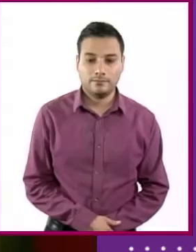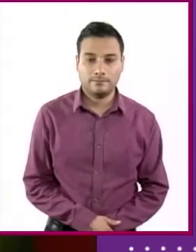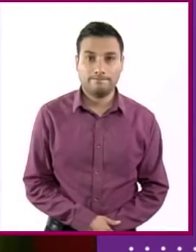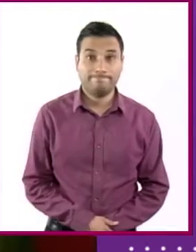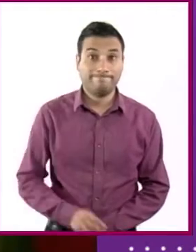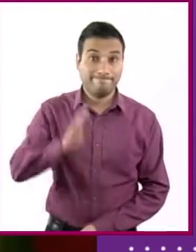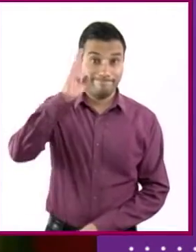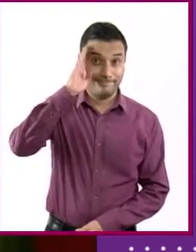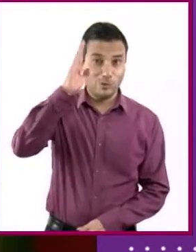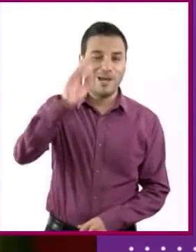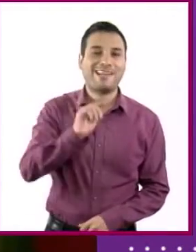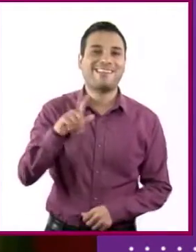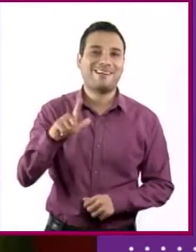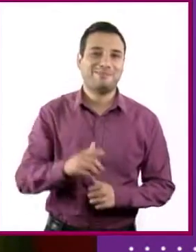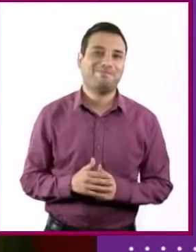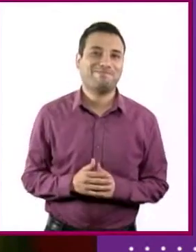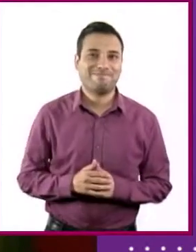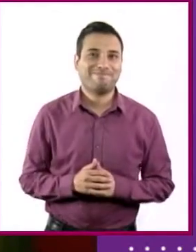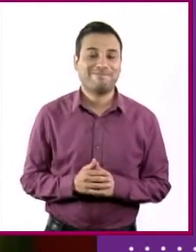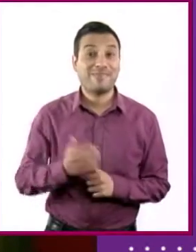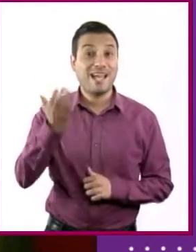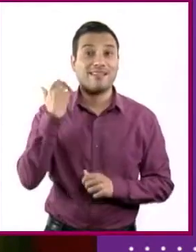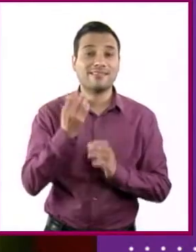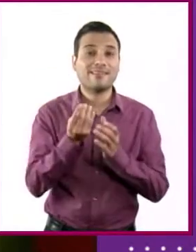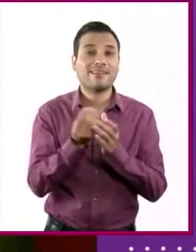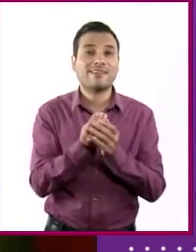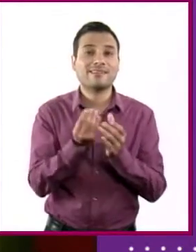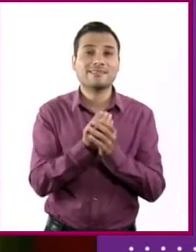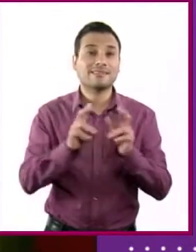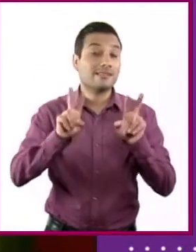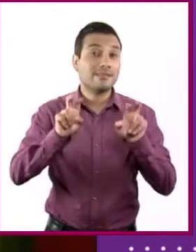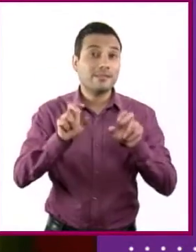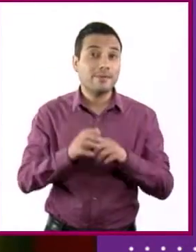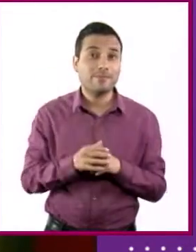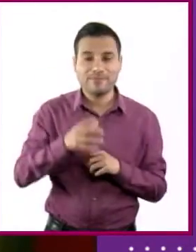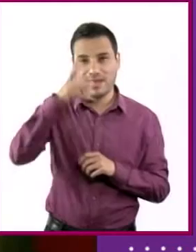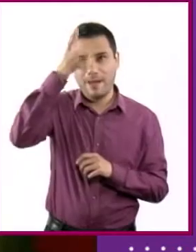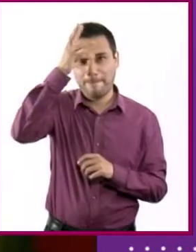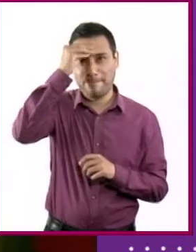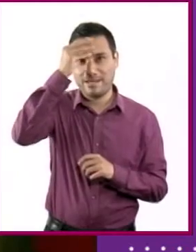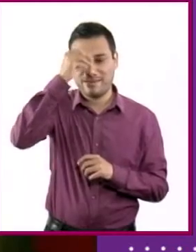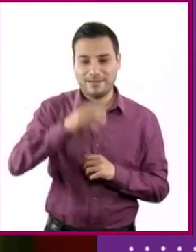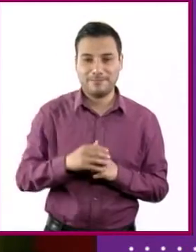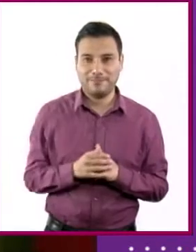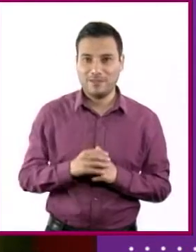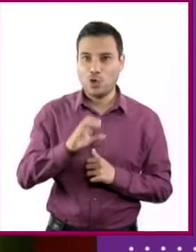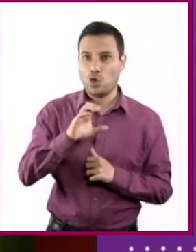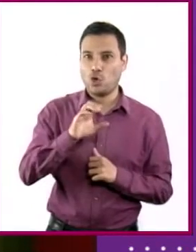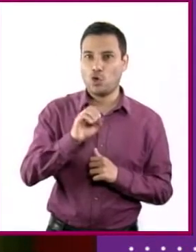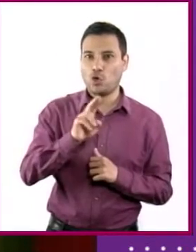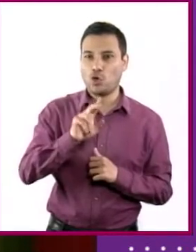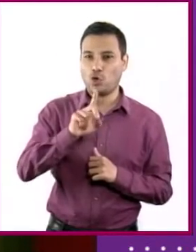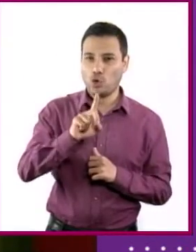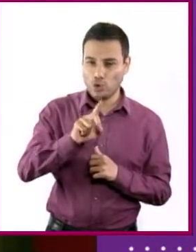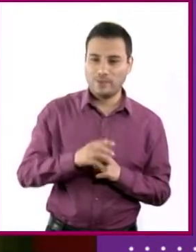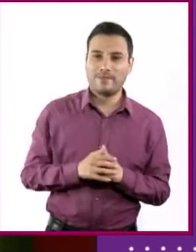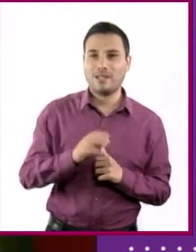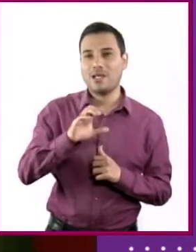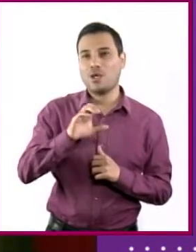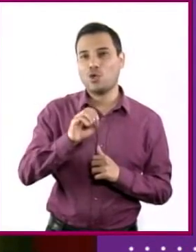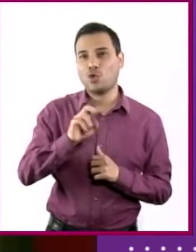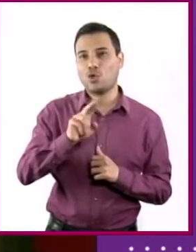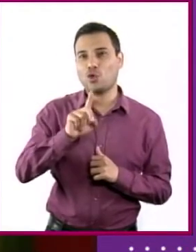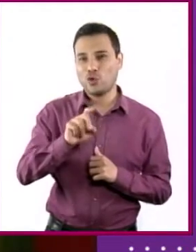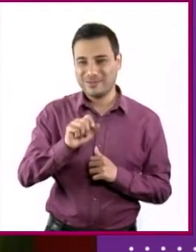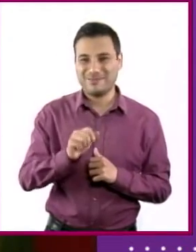Hola, ¿qué tal? En la sesión anterior, aprendimos a utilizar could y couldn't para hablar de